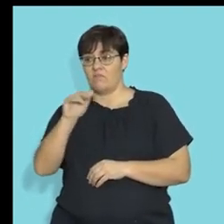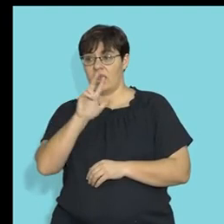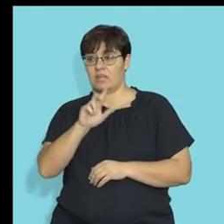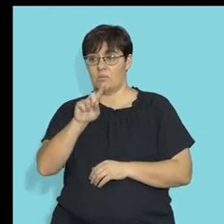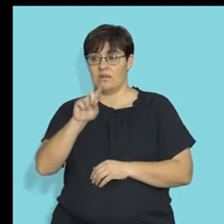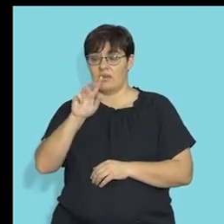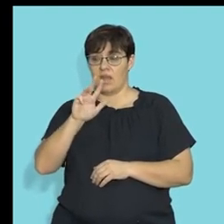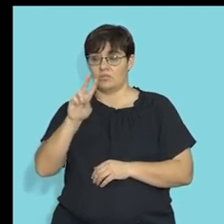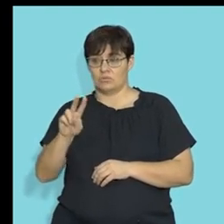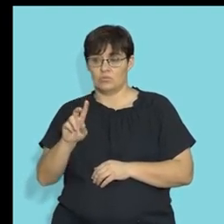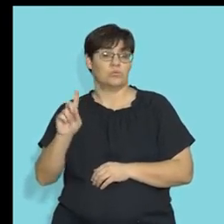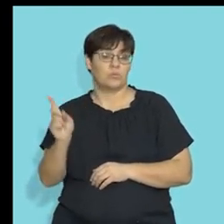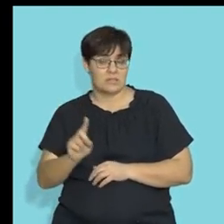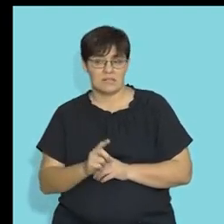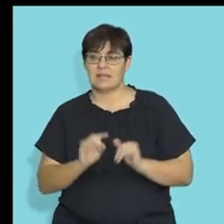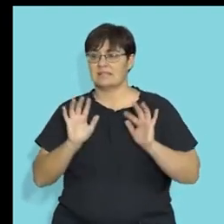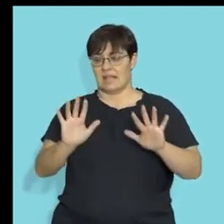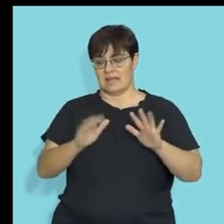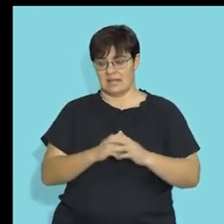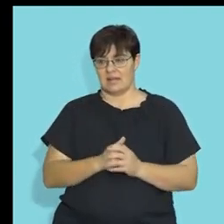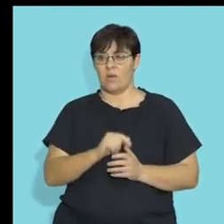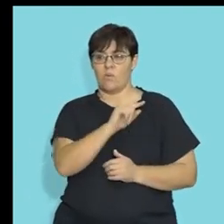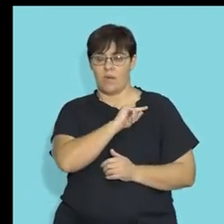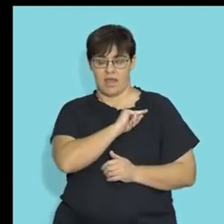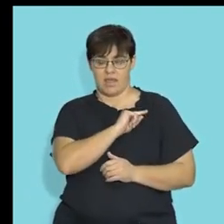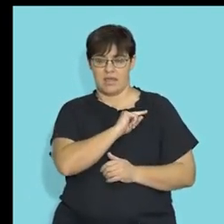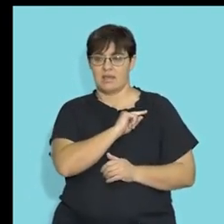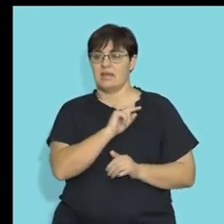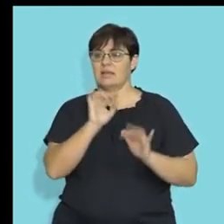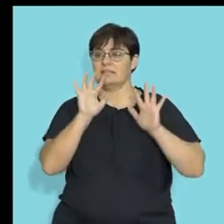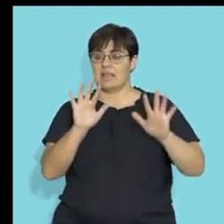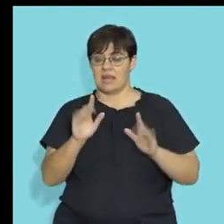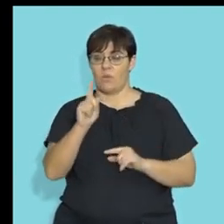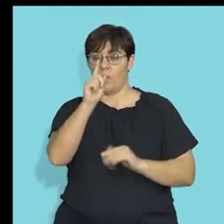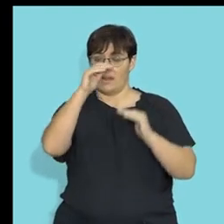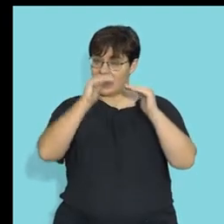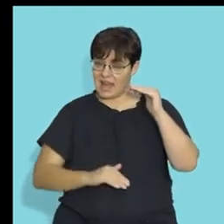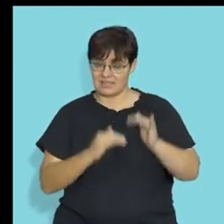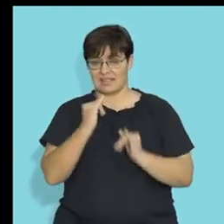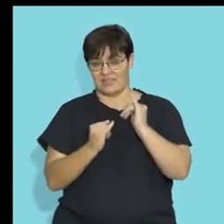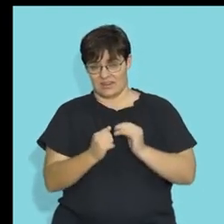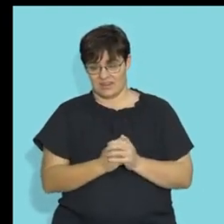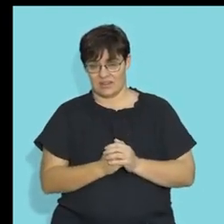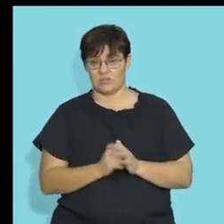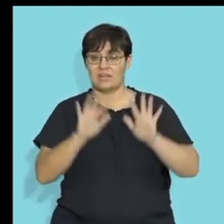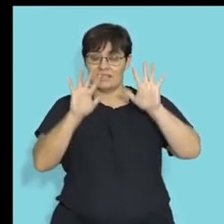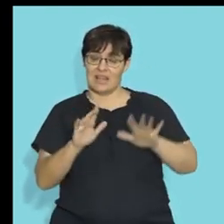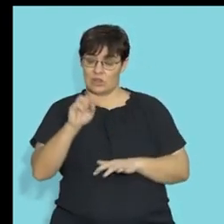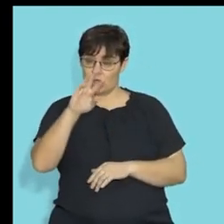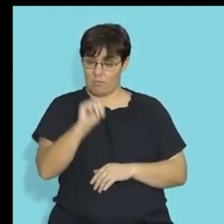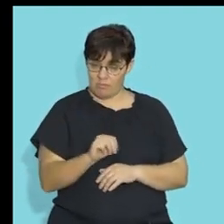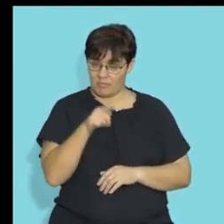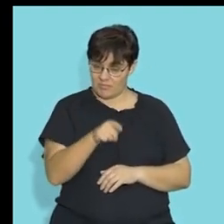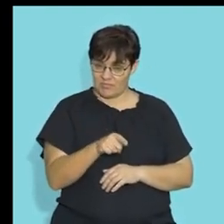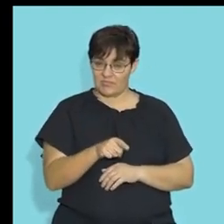over 8192 would have to be 10 because 10 is 1 less than 11. So the